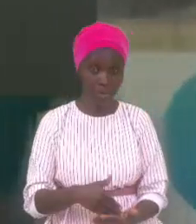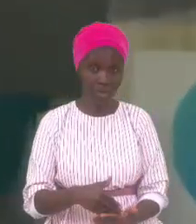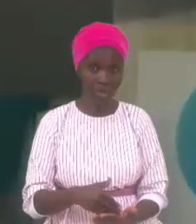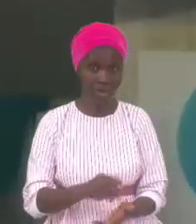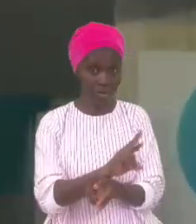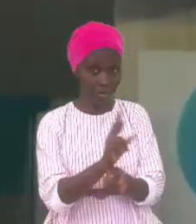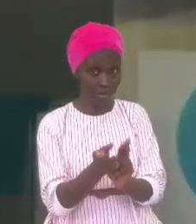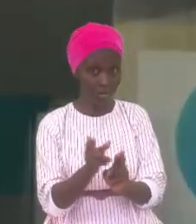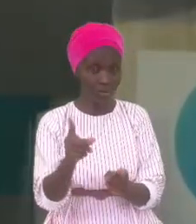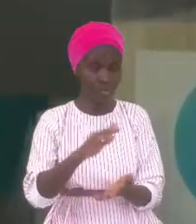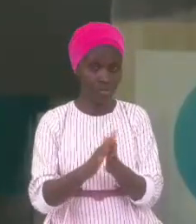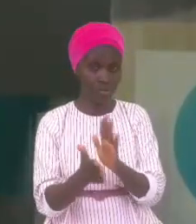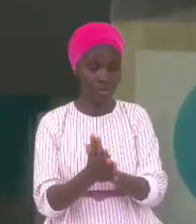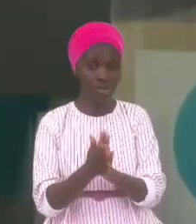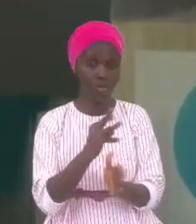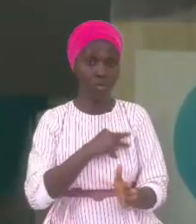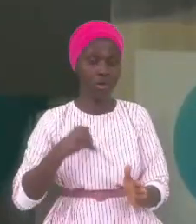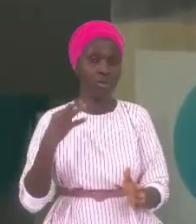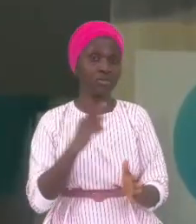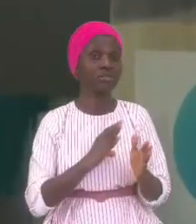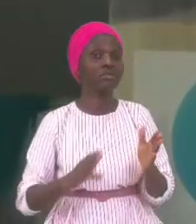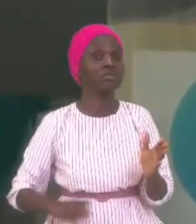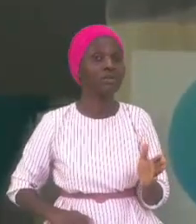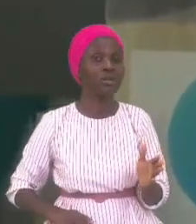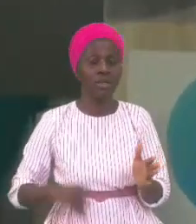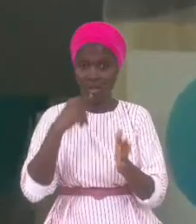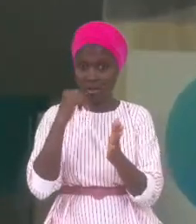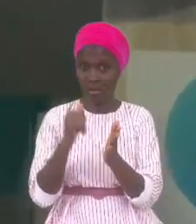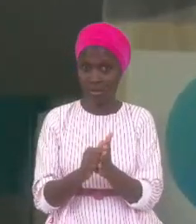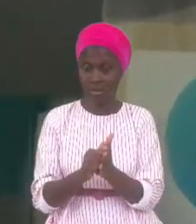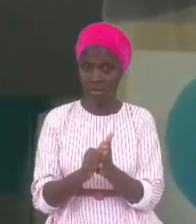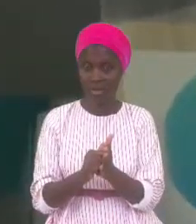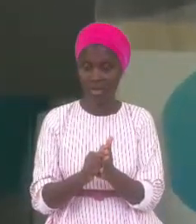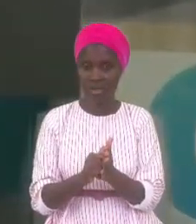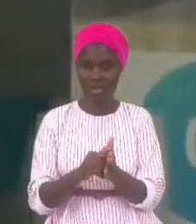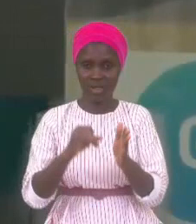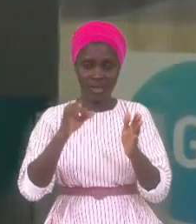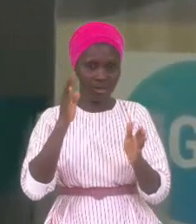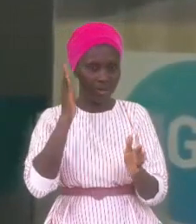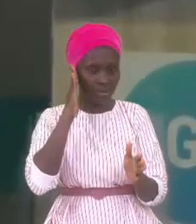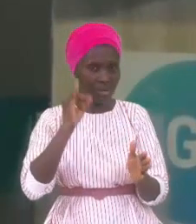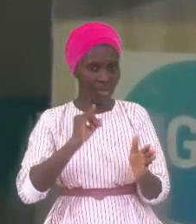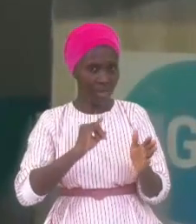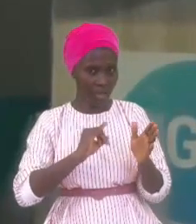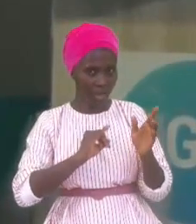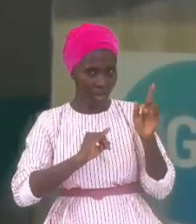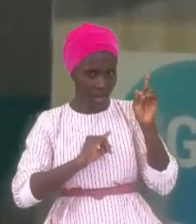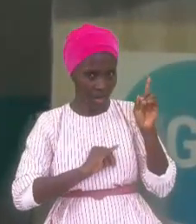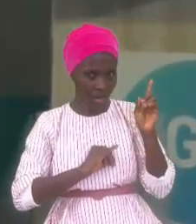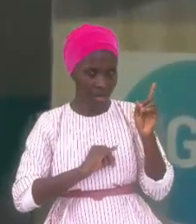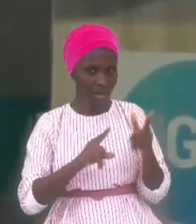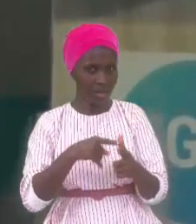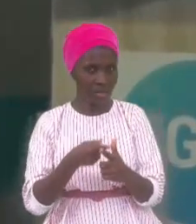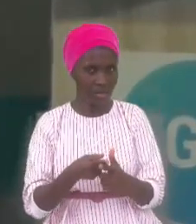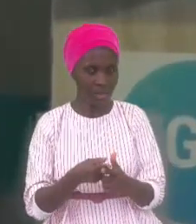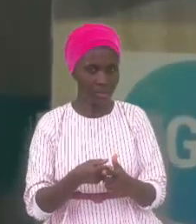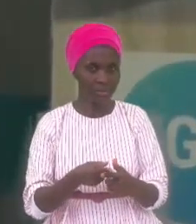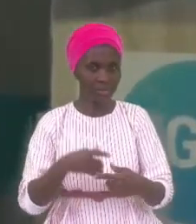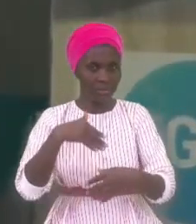members of Christ. He says, shall I then take the members of Christ and make